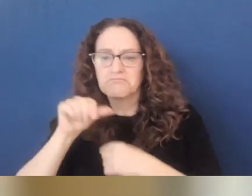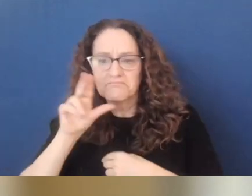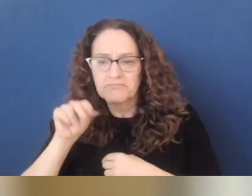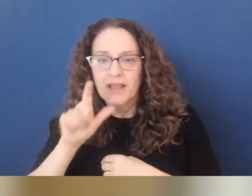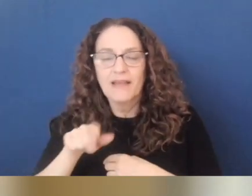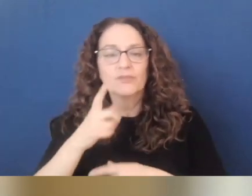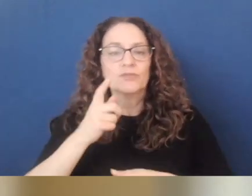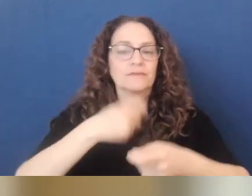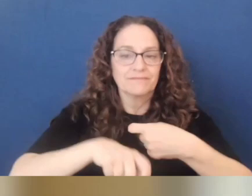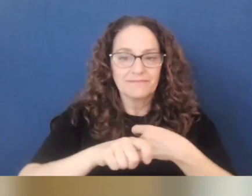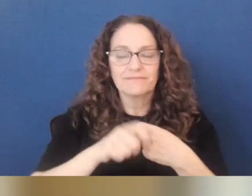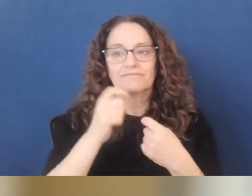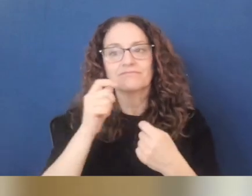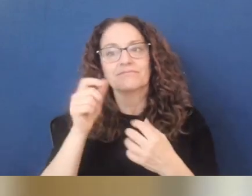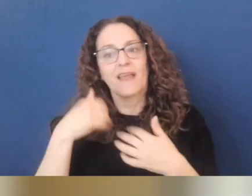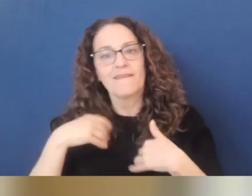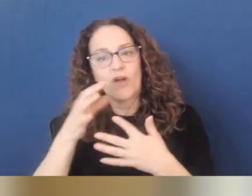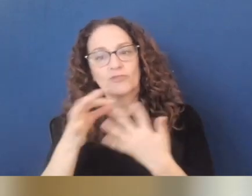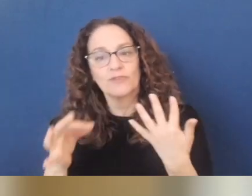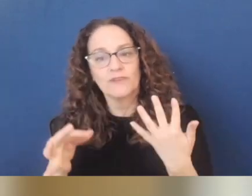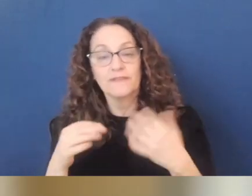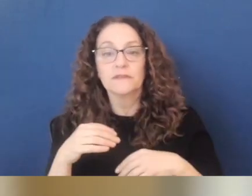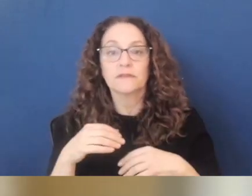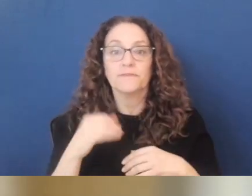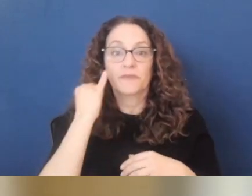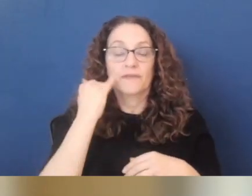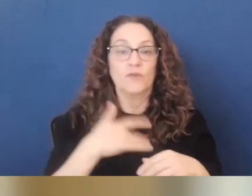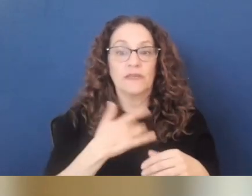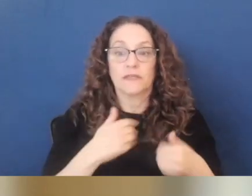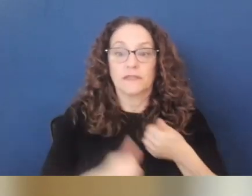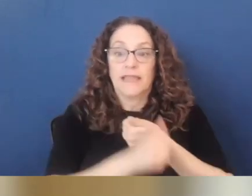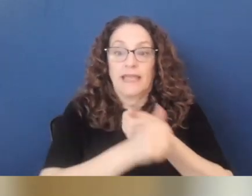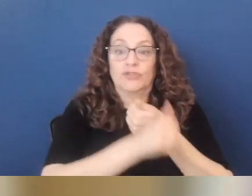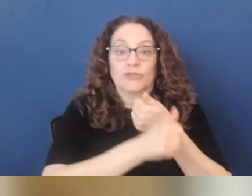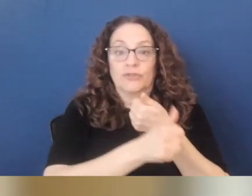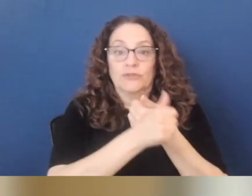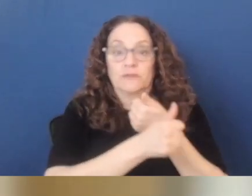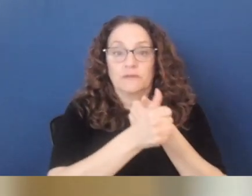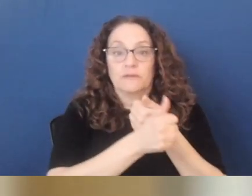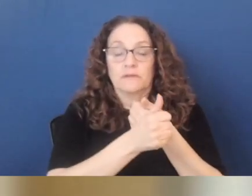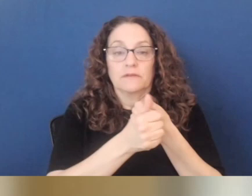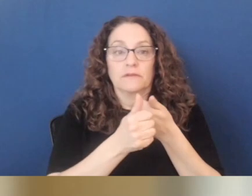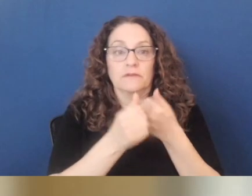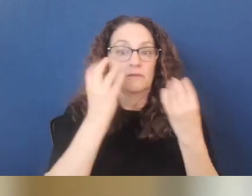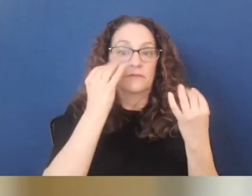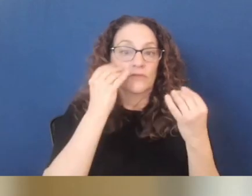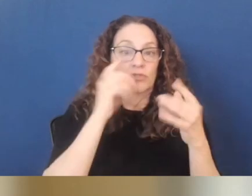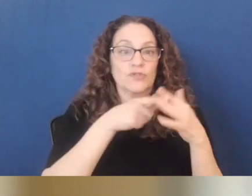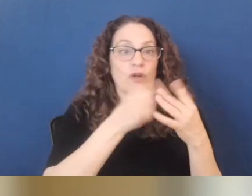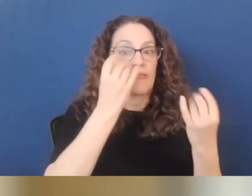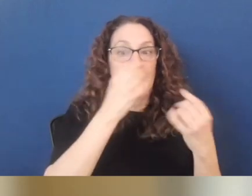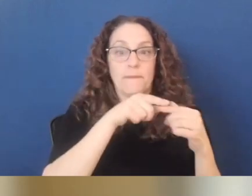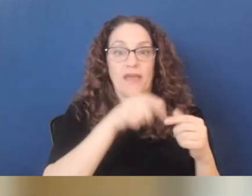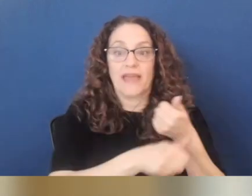danger, it's really important that you not reflect on the danger before you know you have alternatives. Because if you start reflecting on the danger right